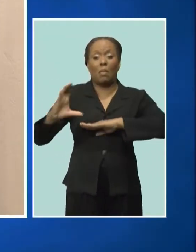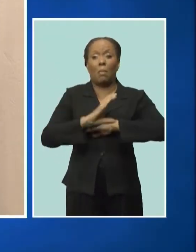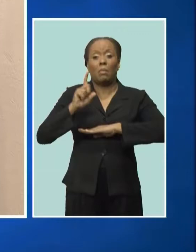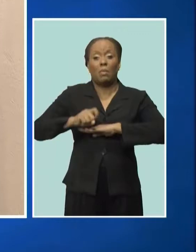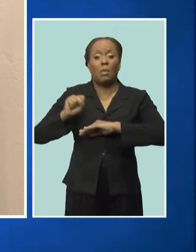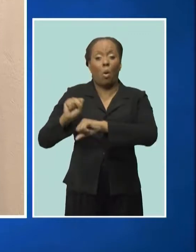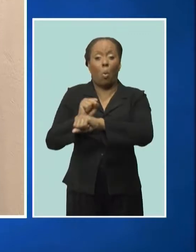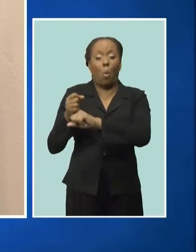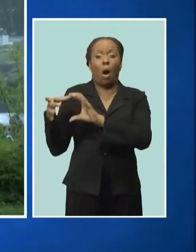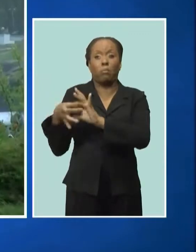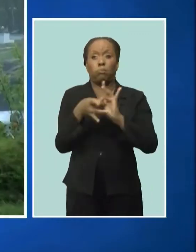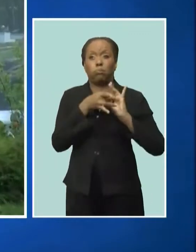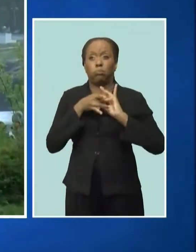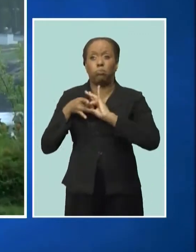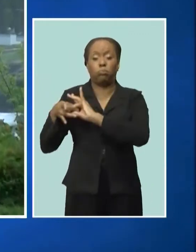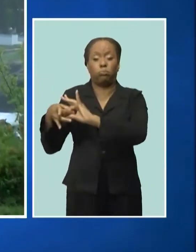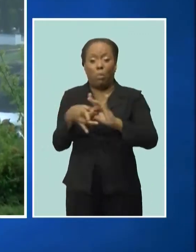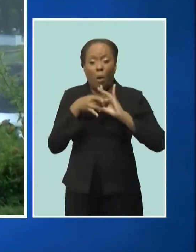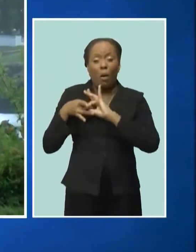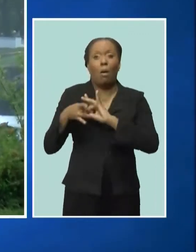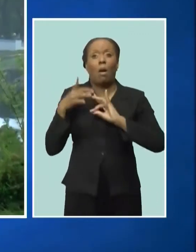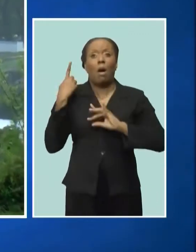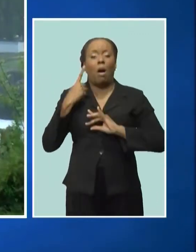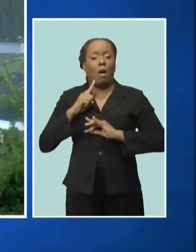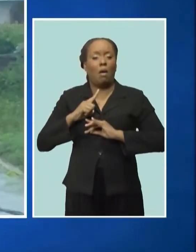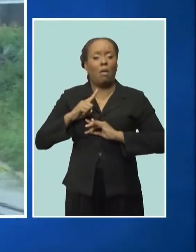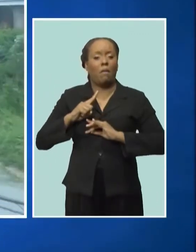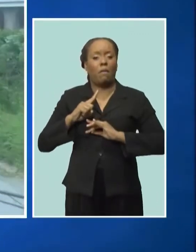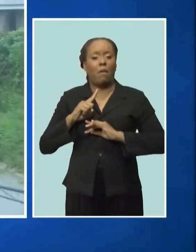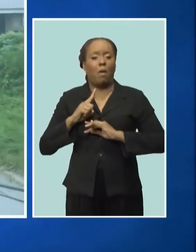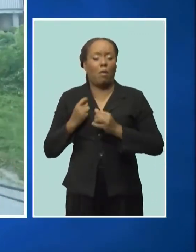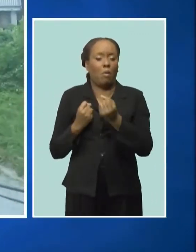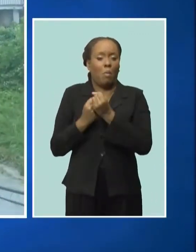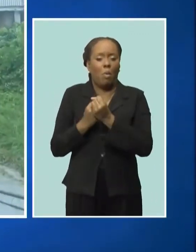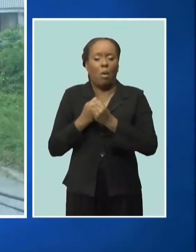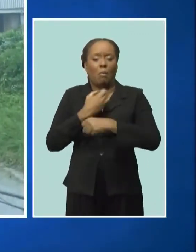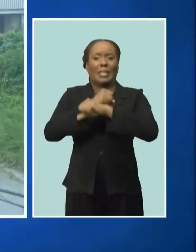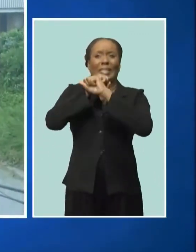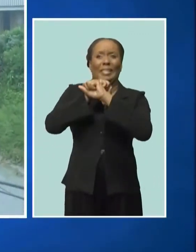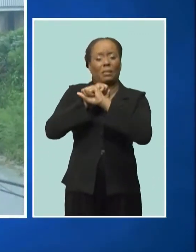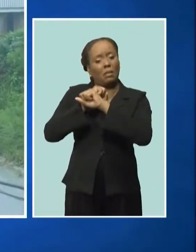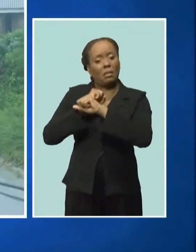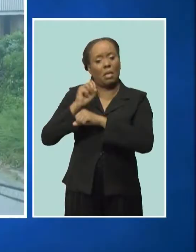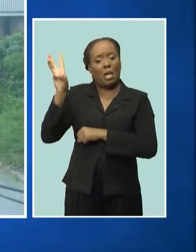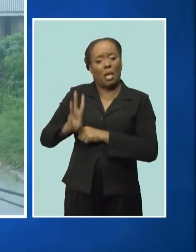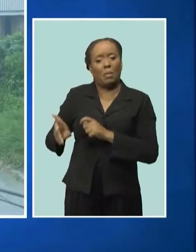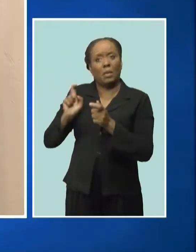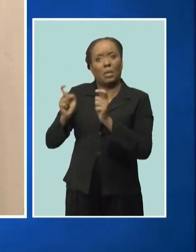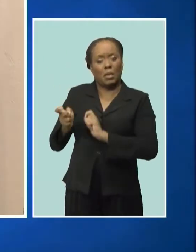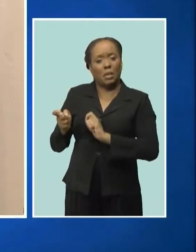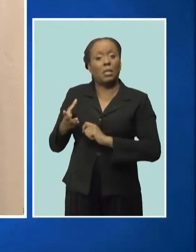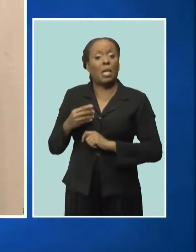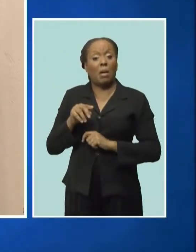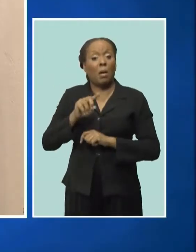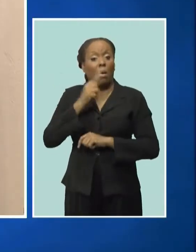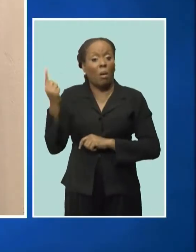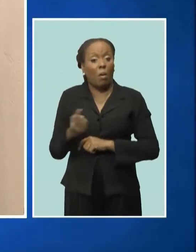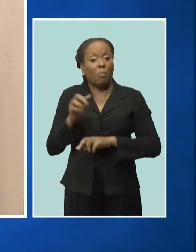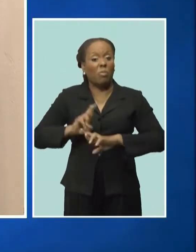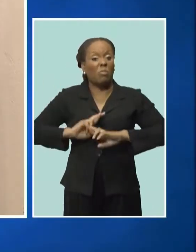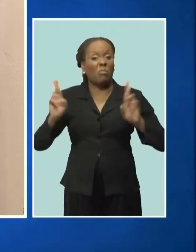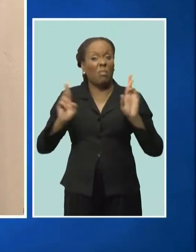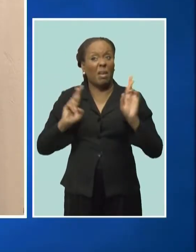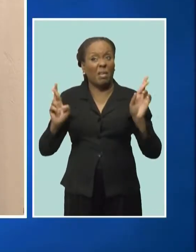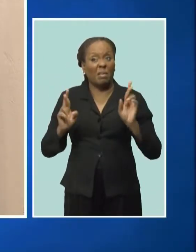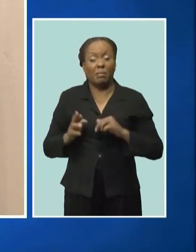together collaboratively in the fight against climate change and disaster preparedness. The European Union has a